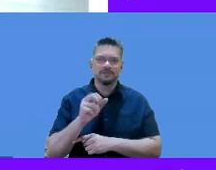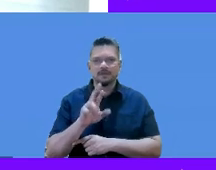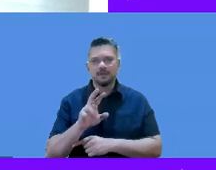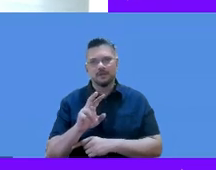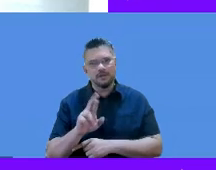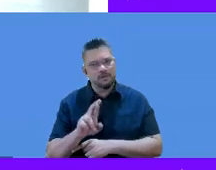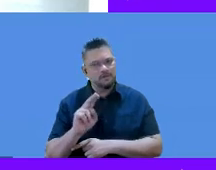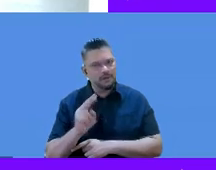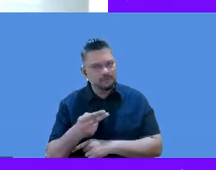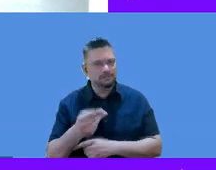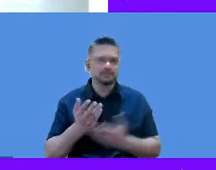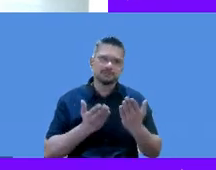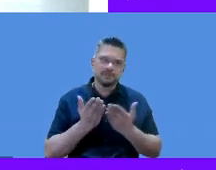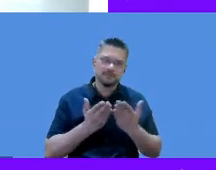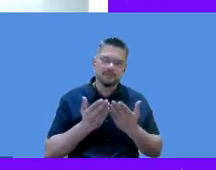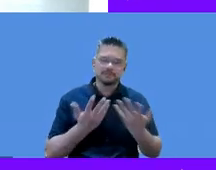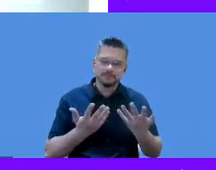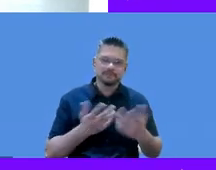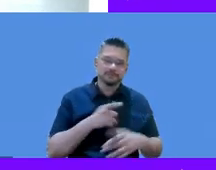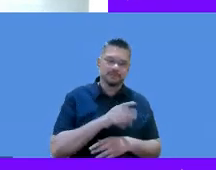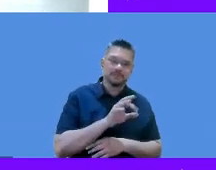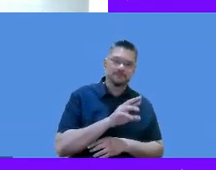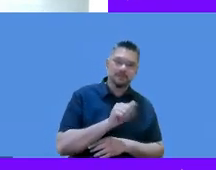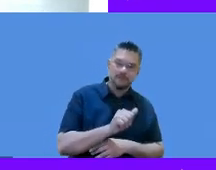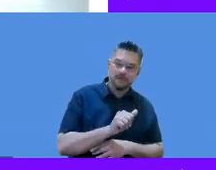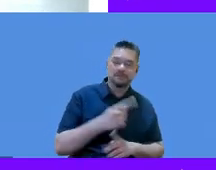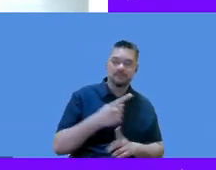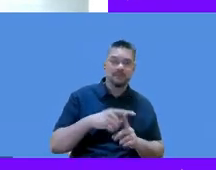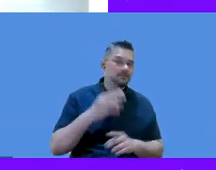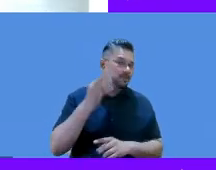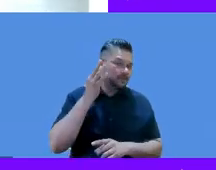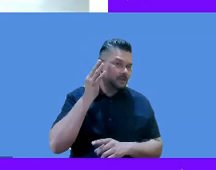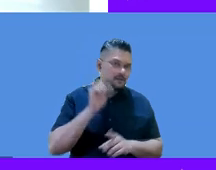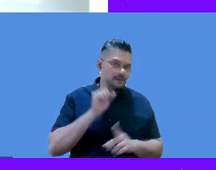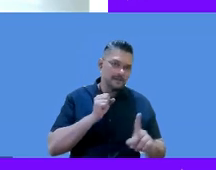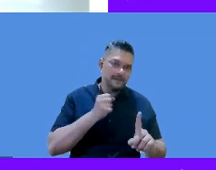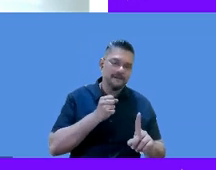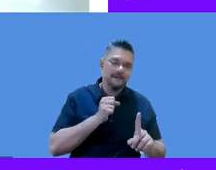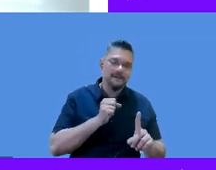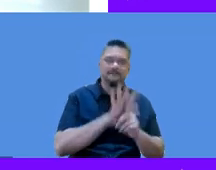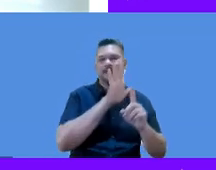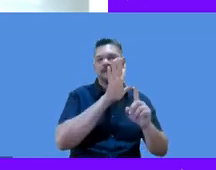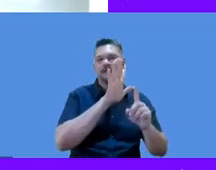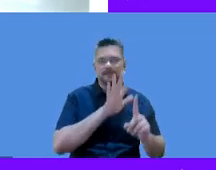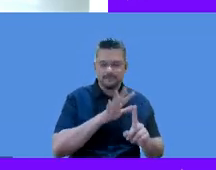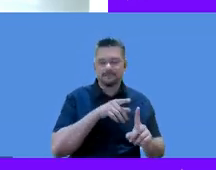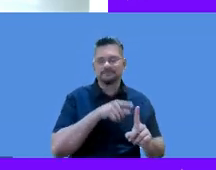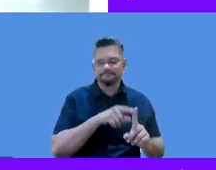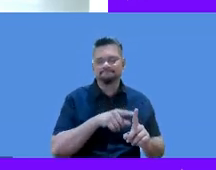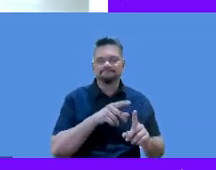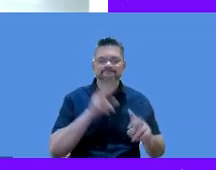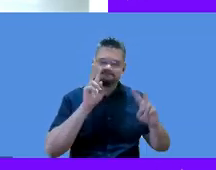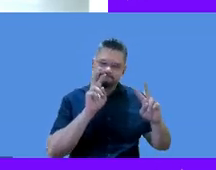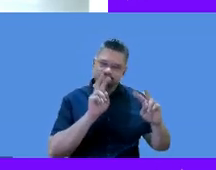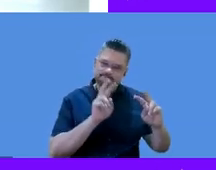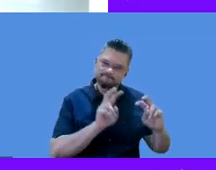Girl Effect identified this kind of gap in research and really trying to plug that in with this kind of method. In